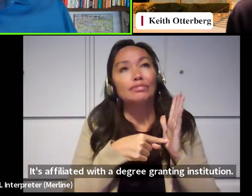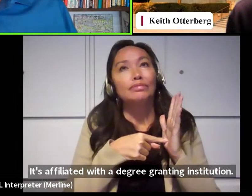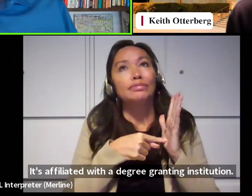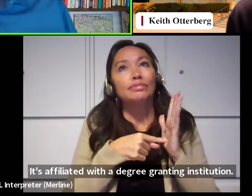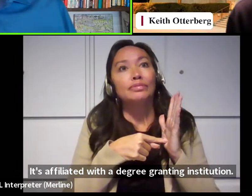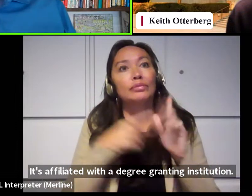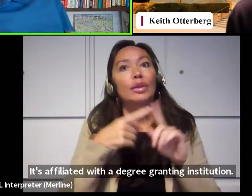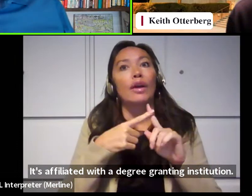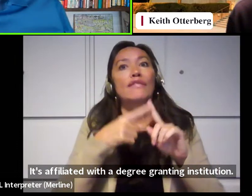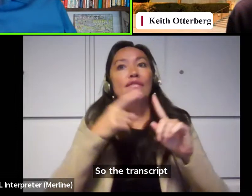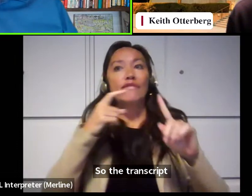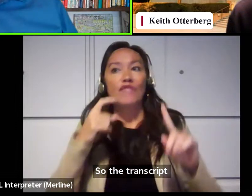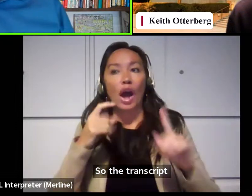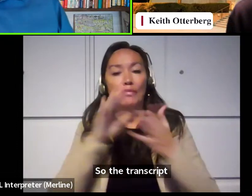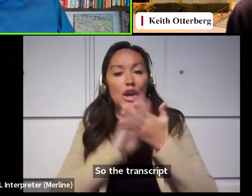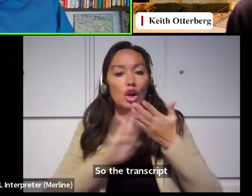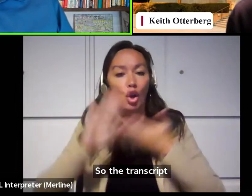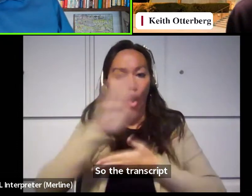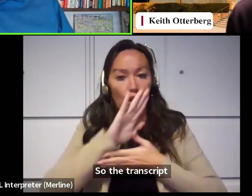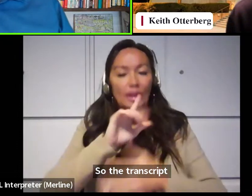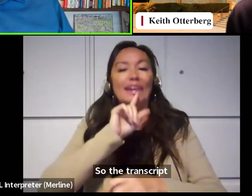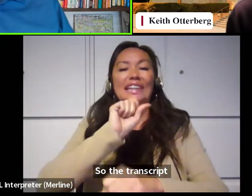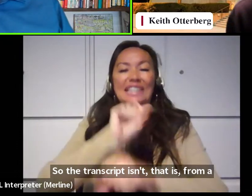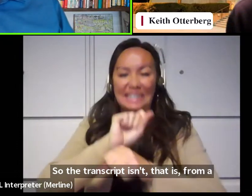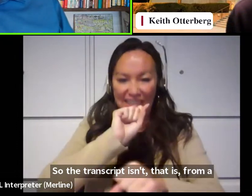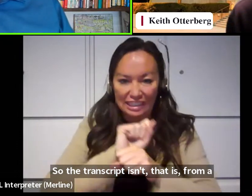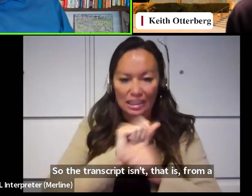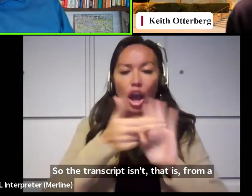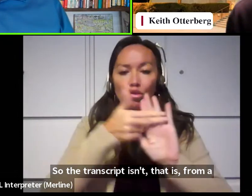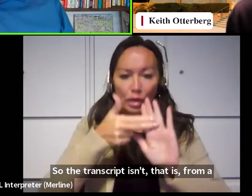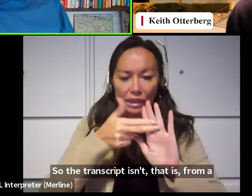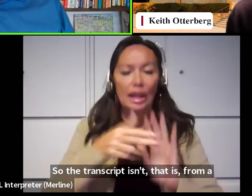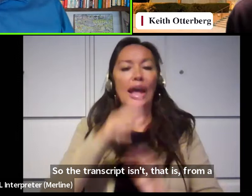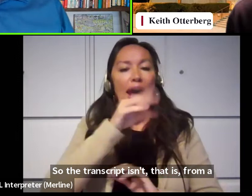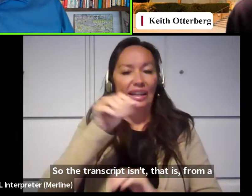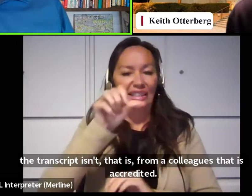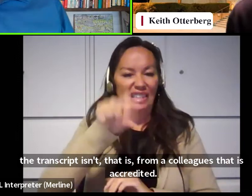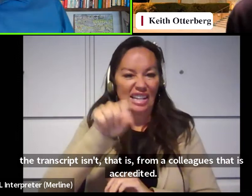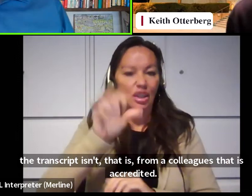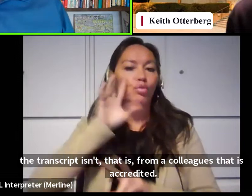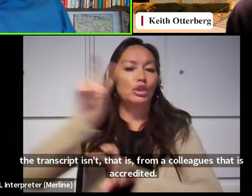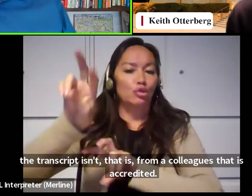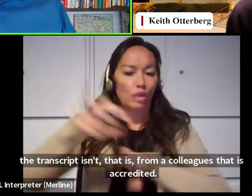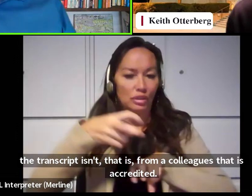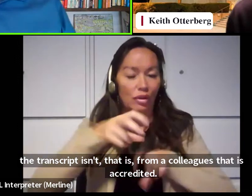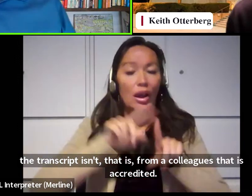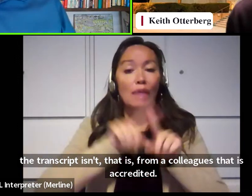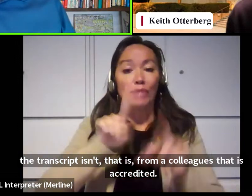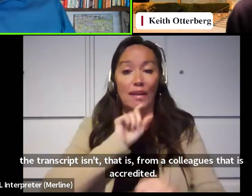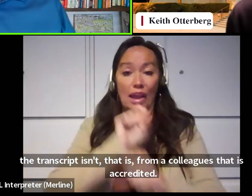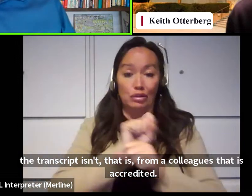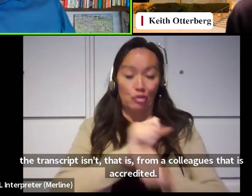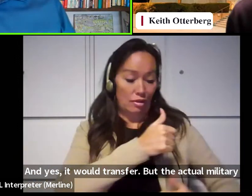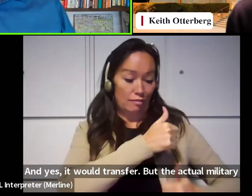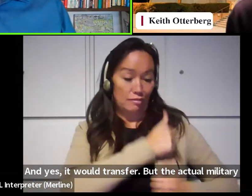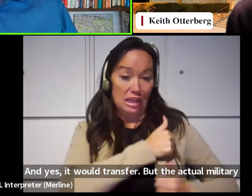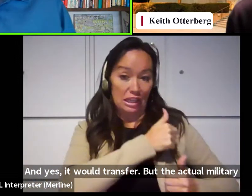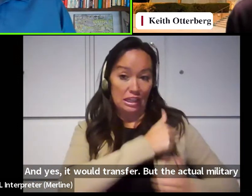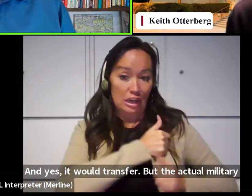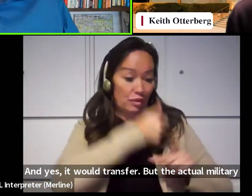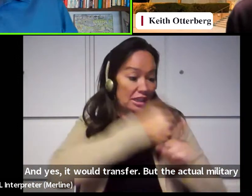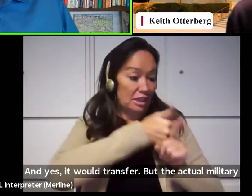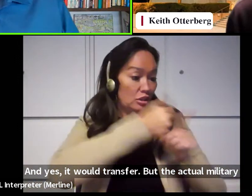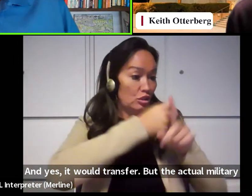from a college that is accredited, and yes, it would transfer. But the actual military transcript,